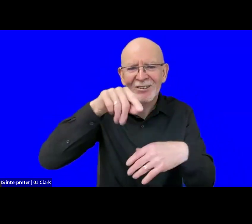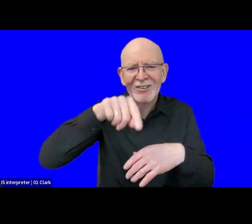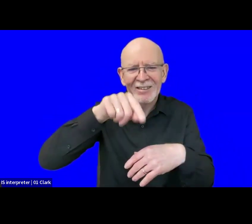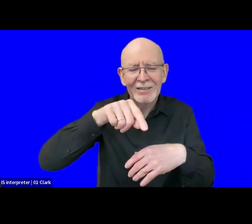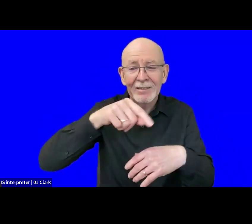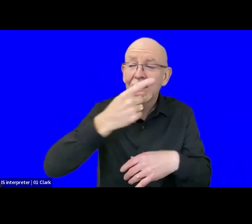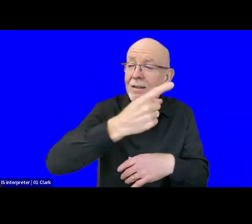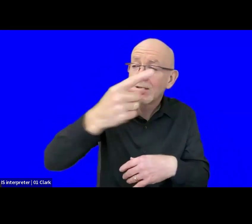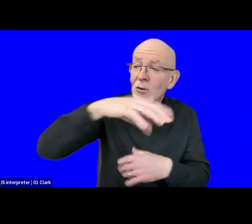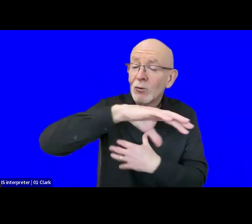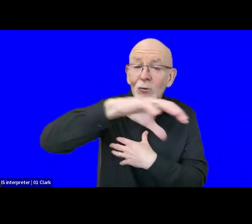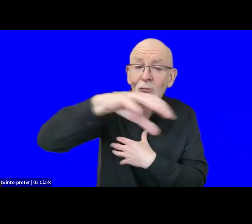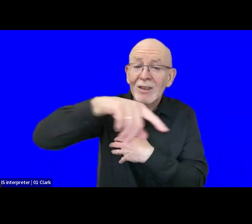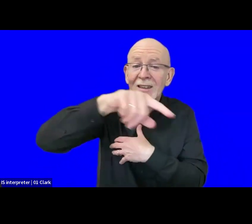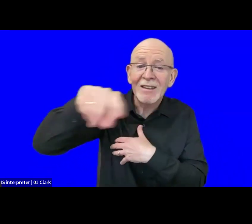and